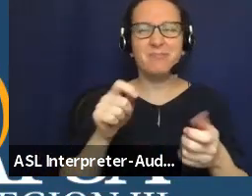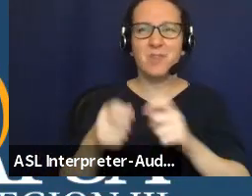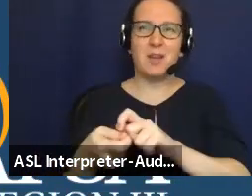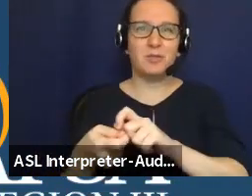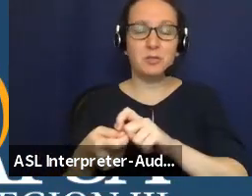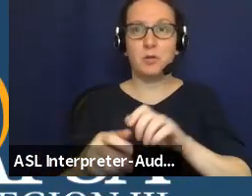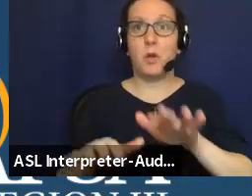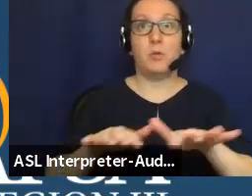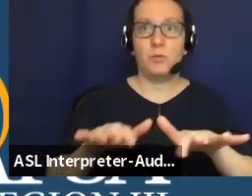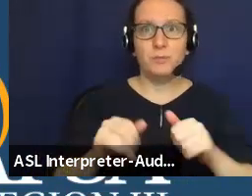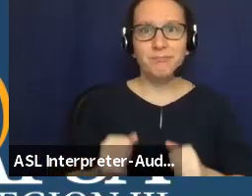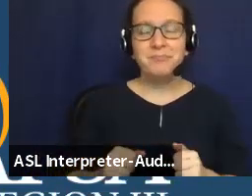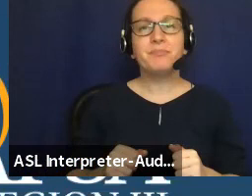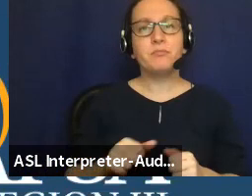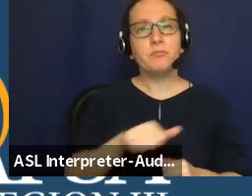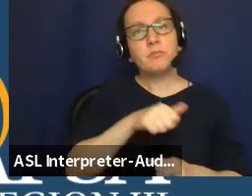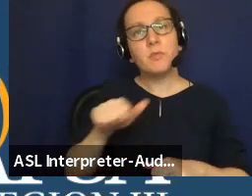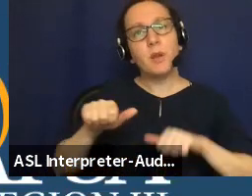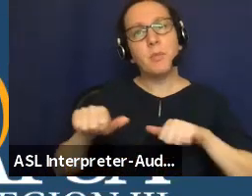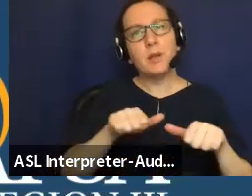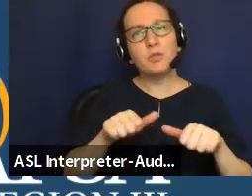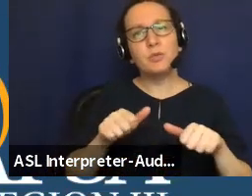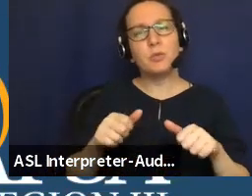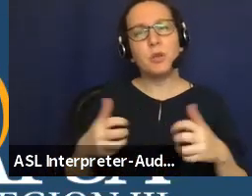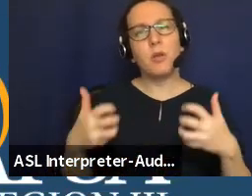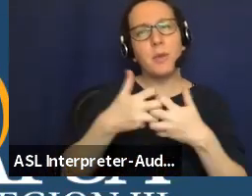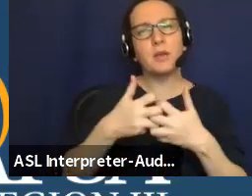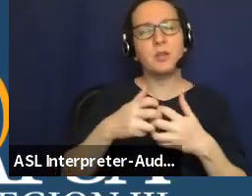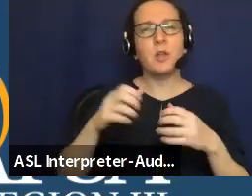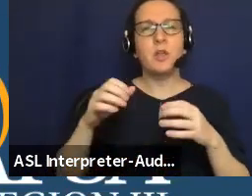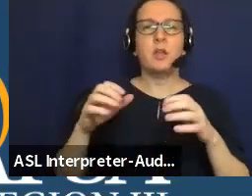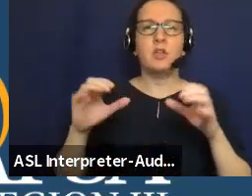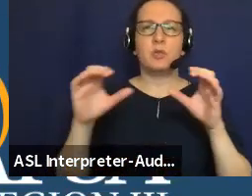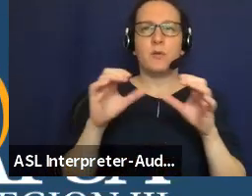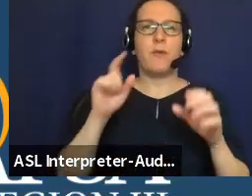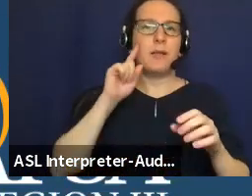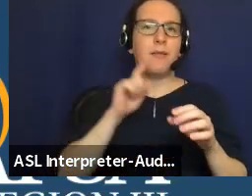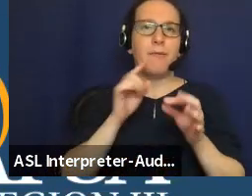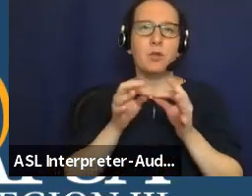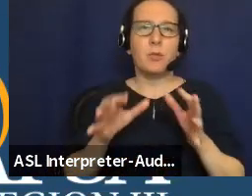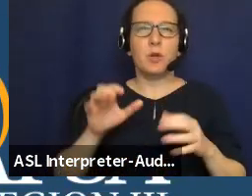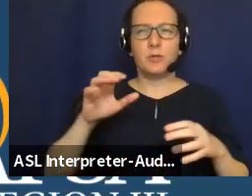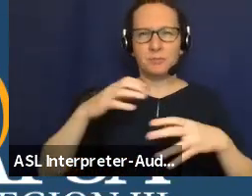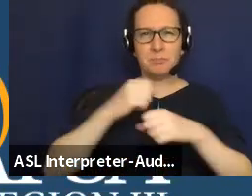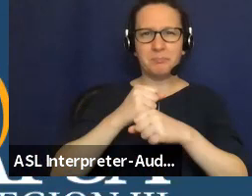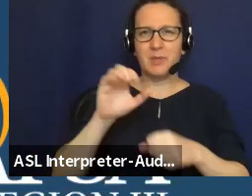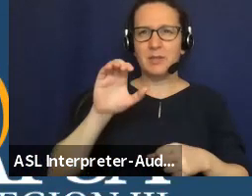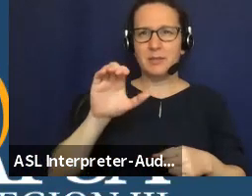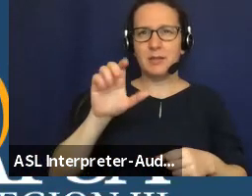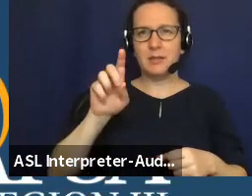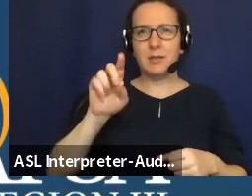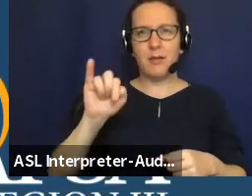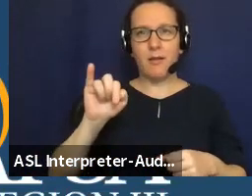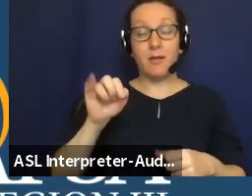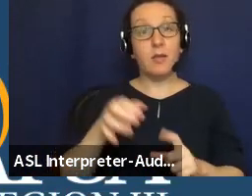Another potential accommodation is certified deaf interpreters, also known as CDIs. Especially in our field